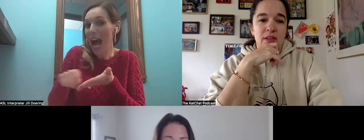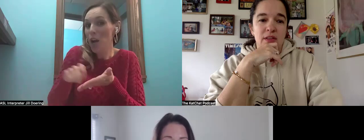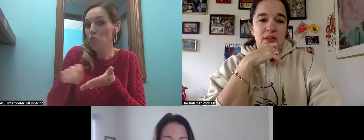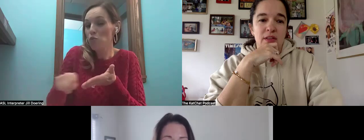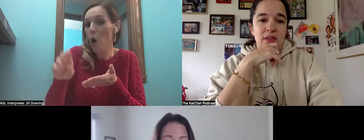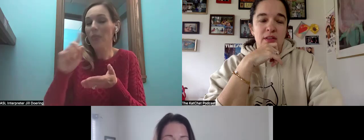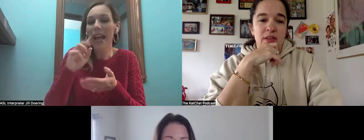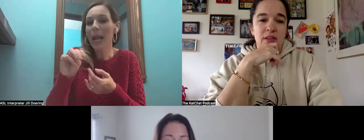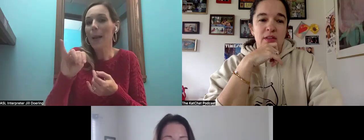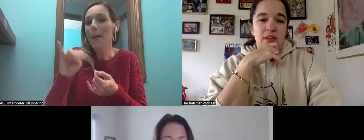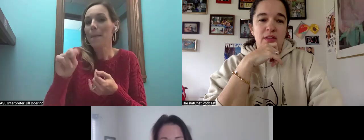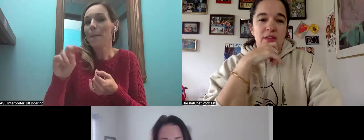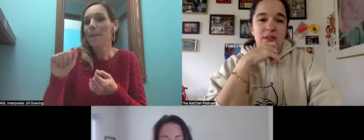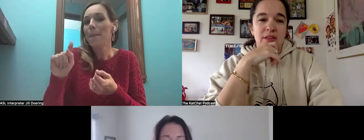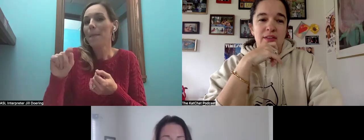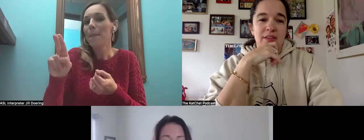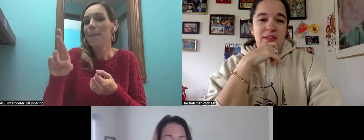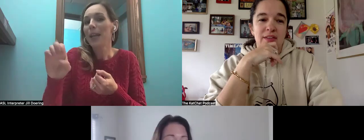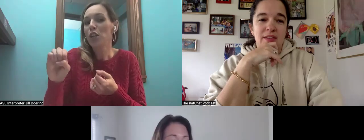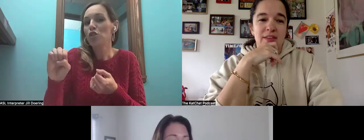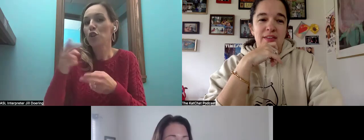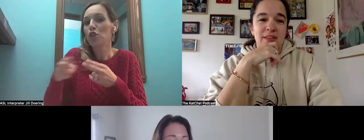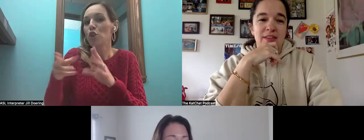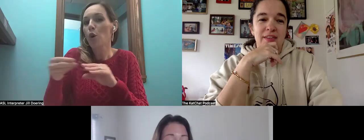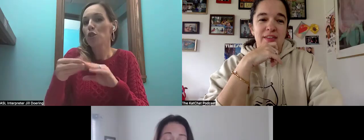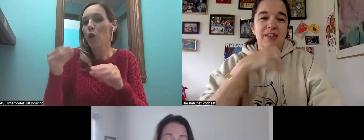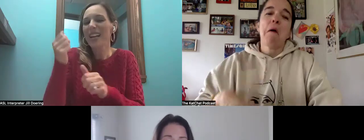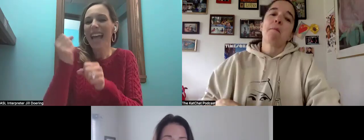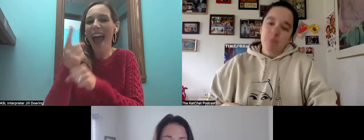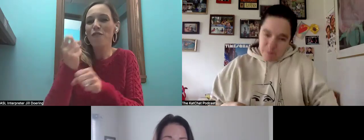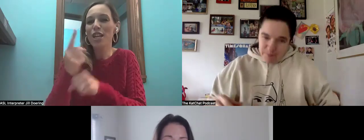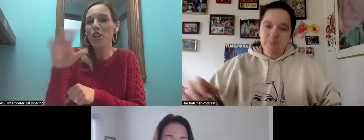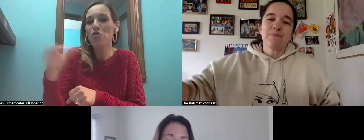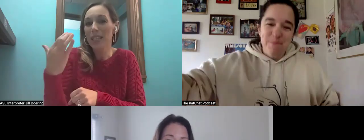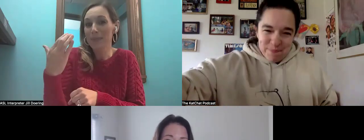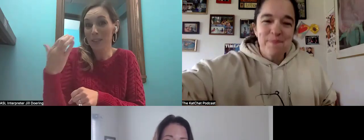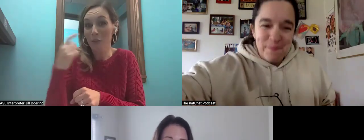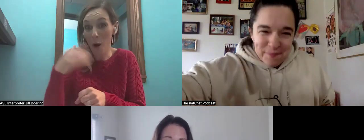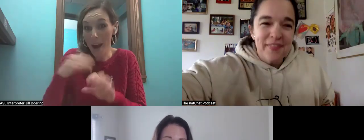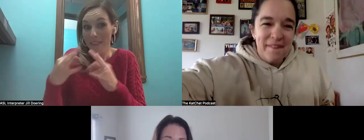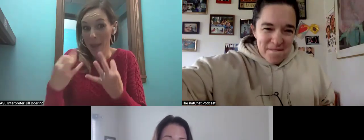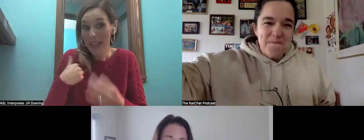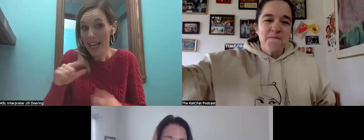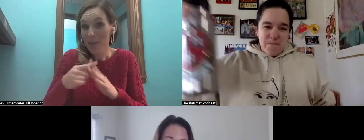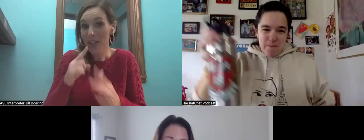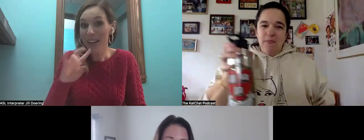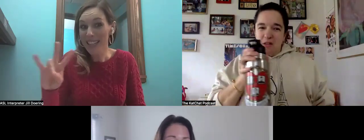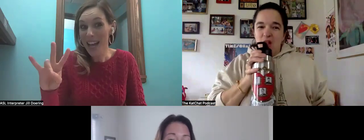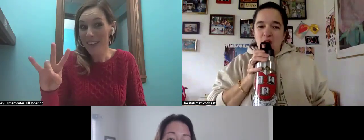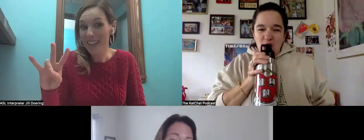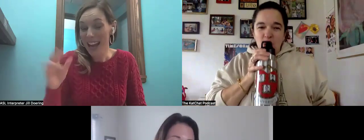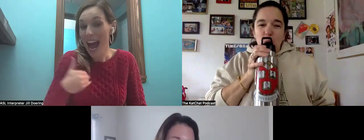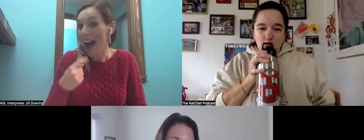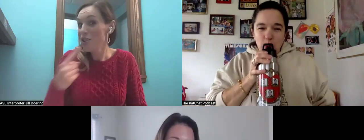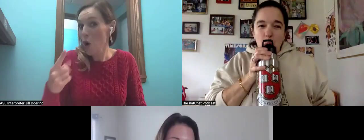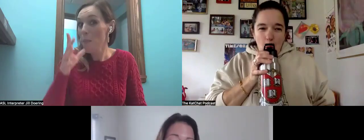short stories every Christmas for my family. And starting at 7 years old. And I told my parents at 7, I'm going to